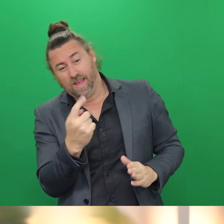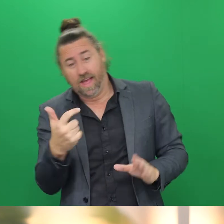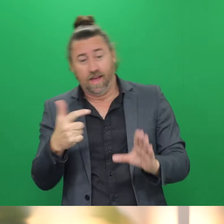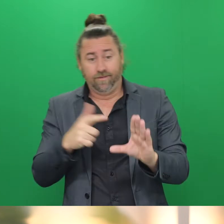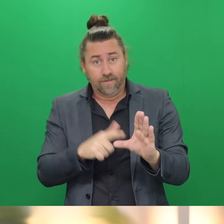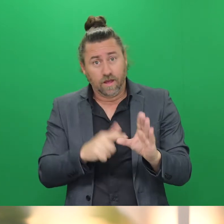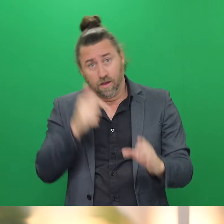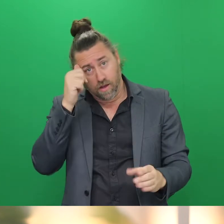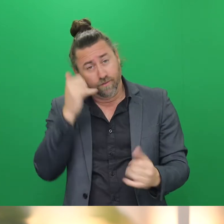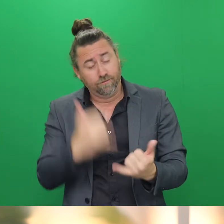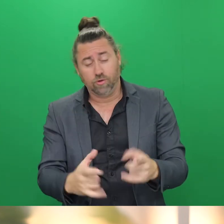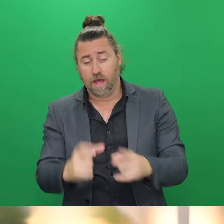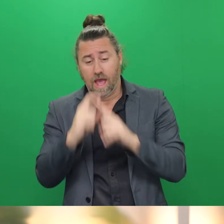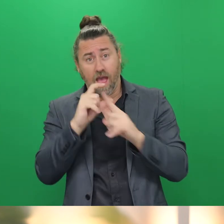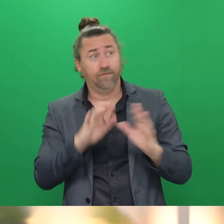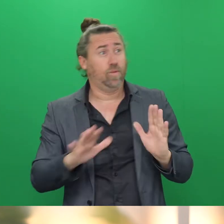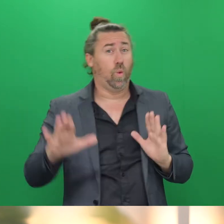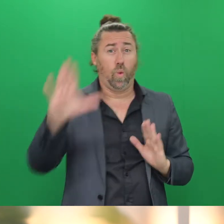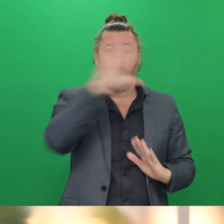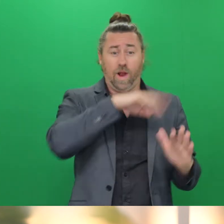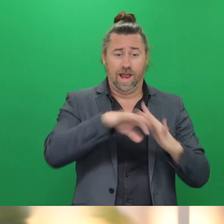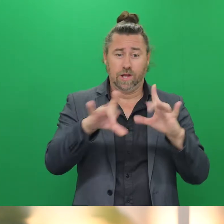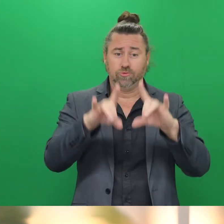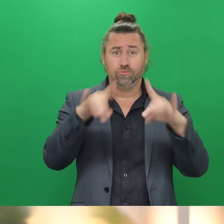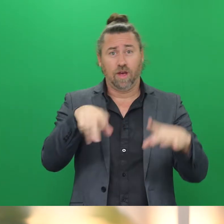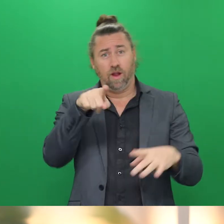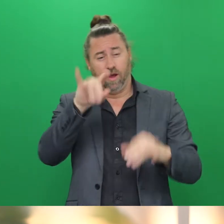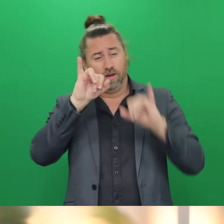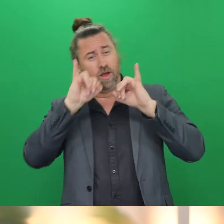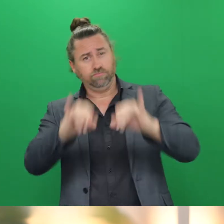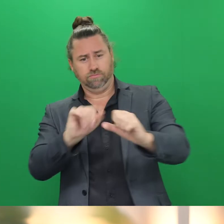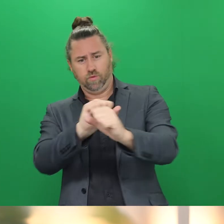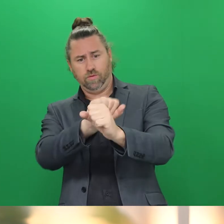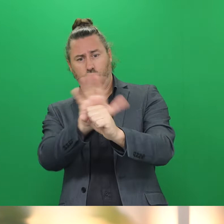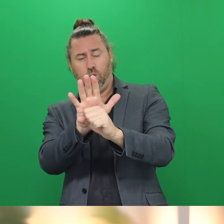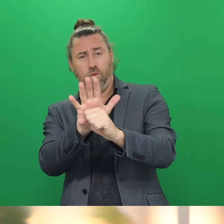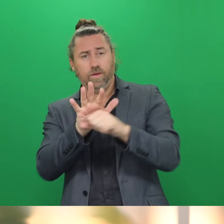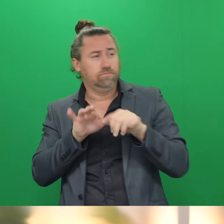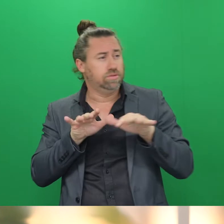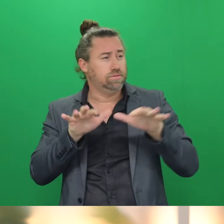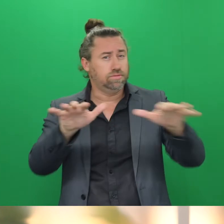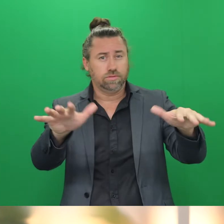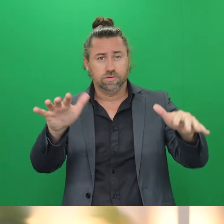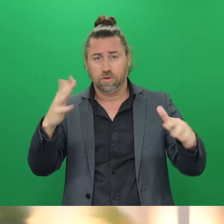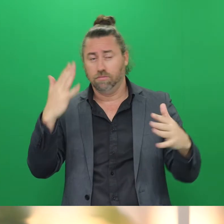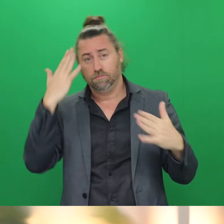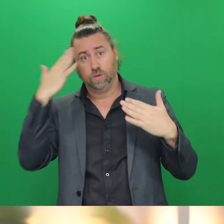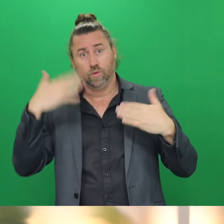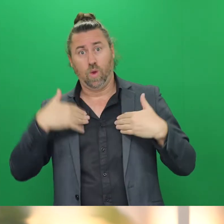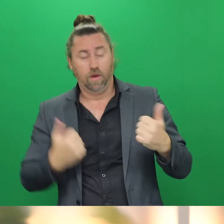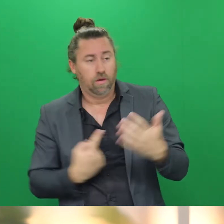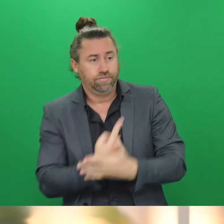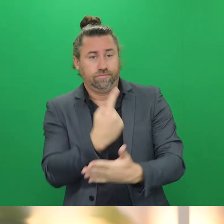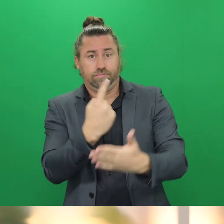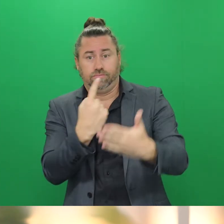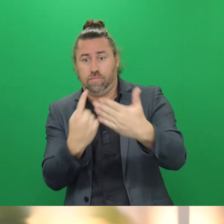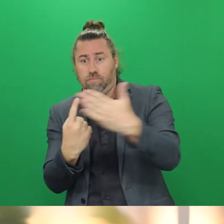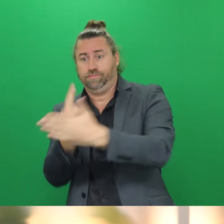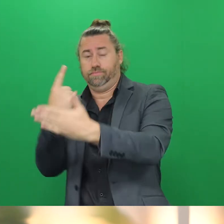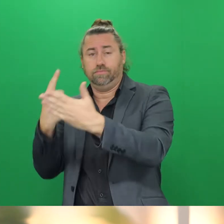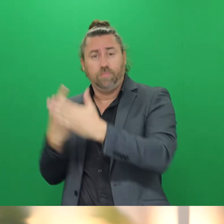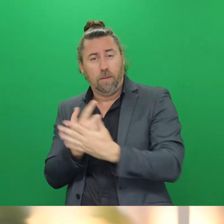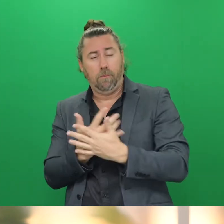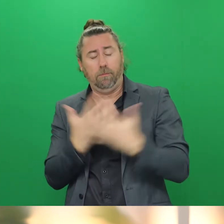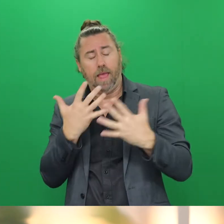been challenging for all Australians with the impact of the COVID-19 pandemic. The mental health impacts of the pandemic have